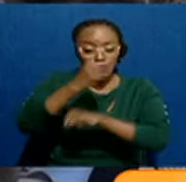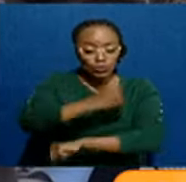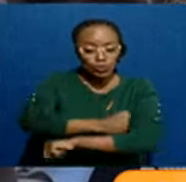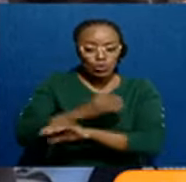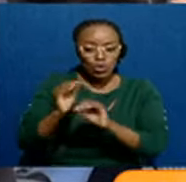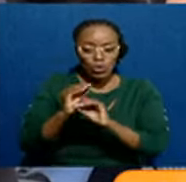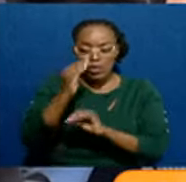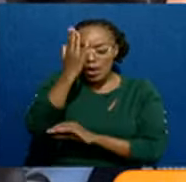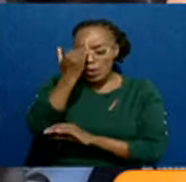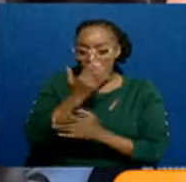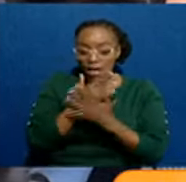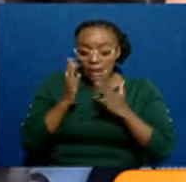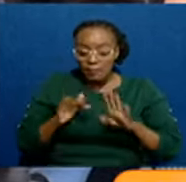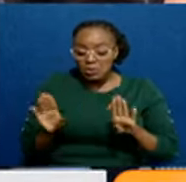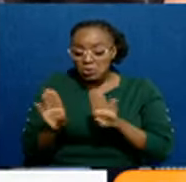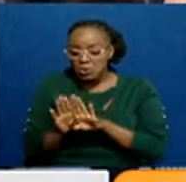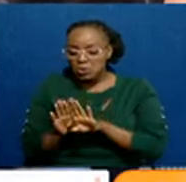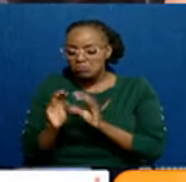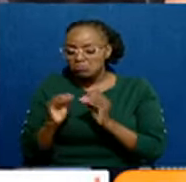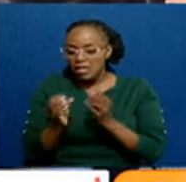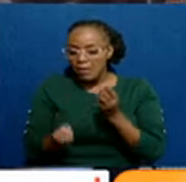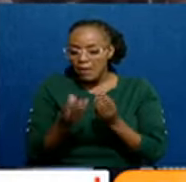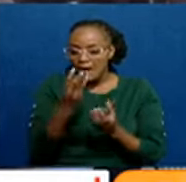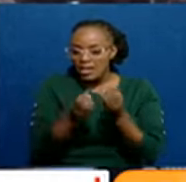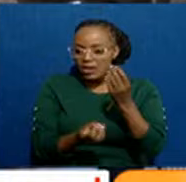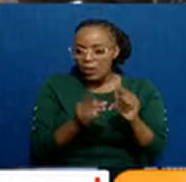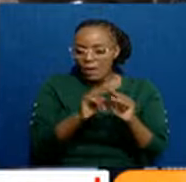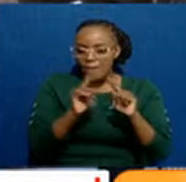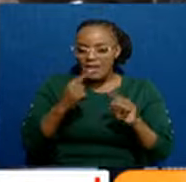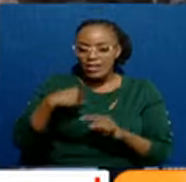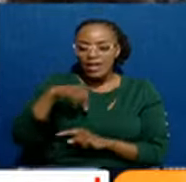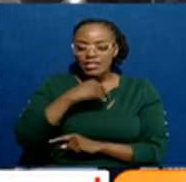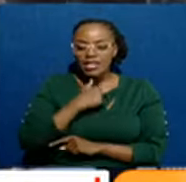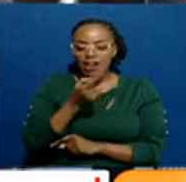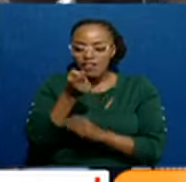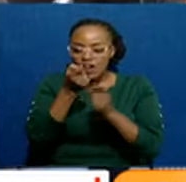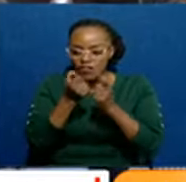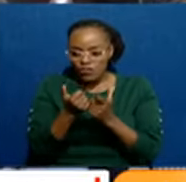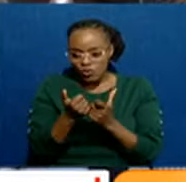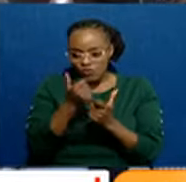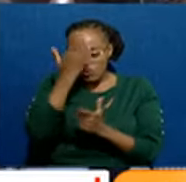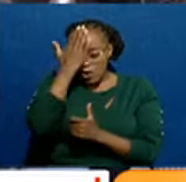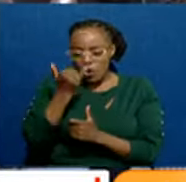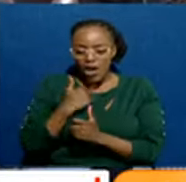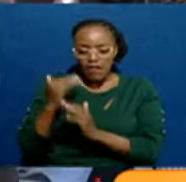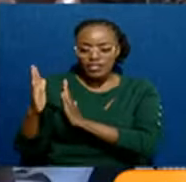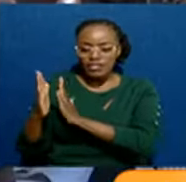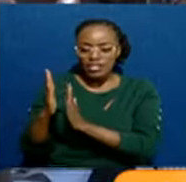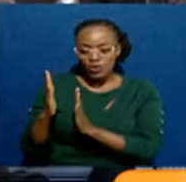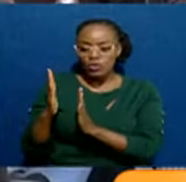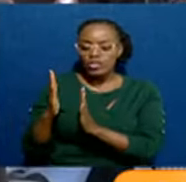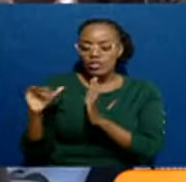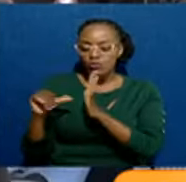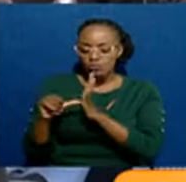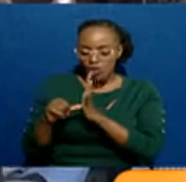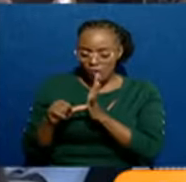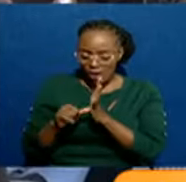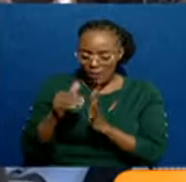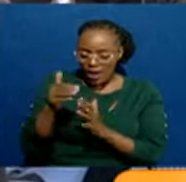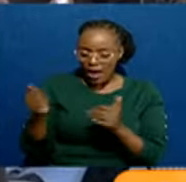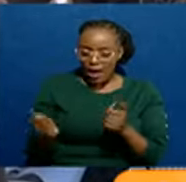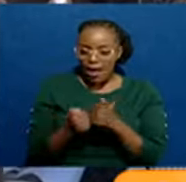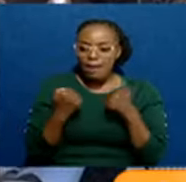But nobody has closed any school in Baringo. But then we just have a few where students, because of the insecurity that was taking place, they